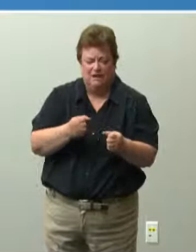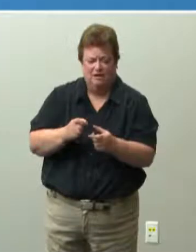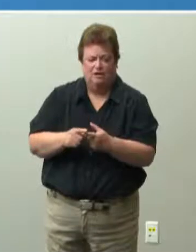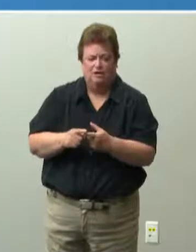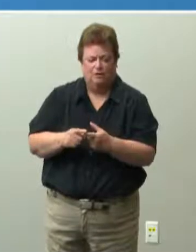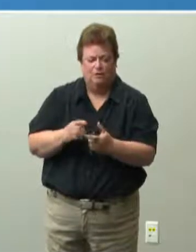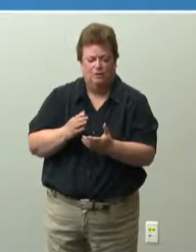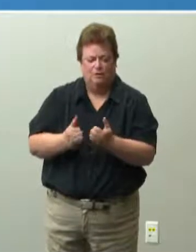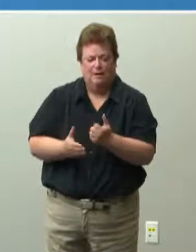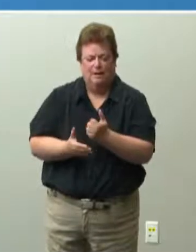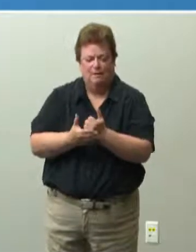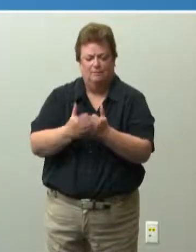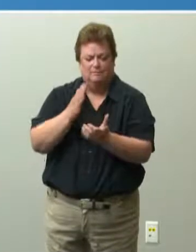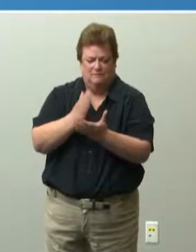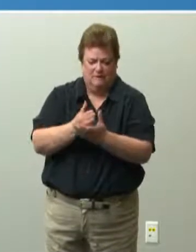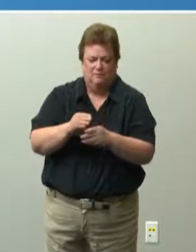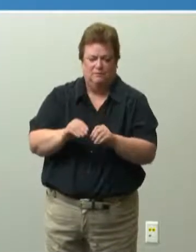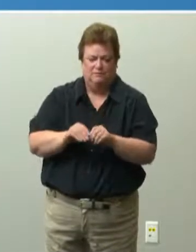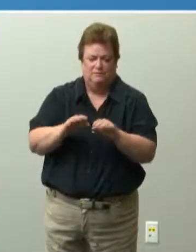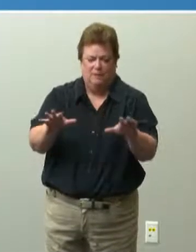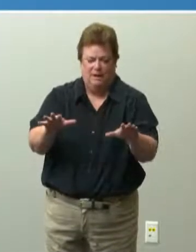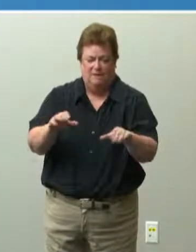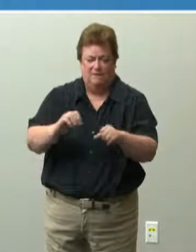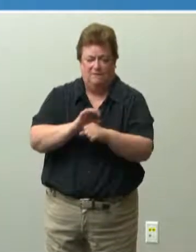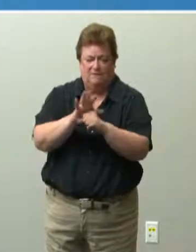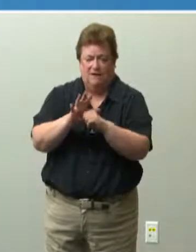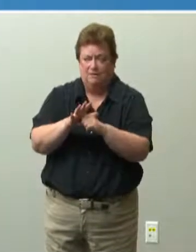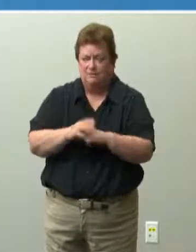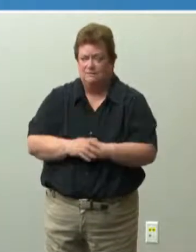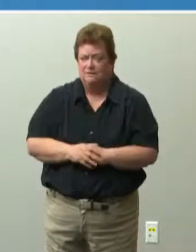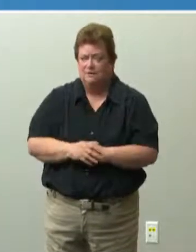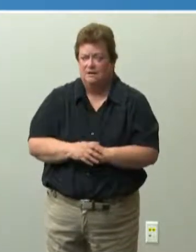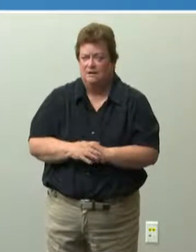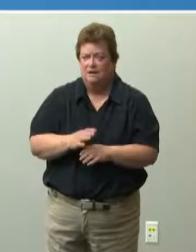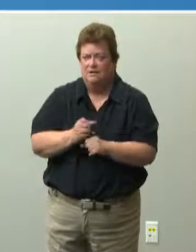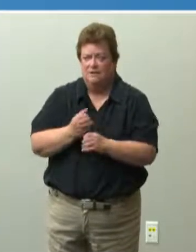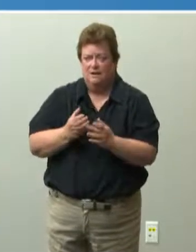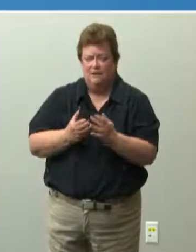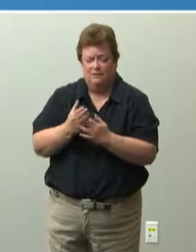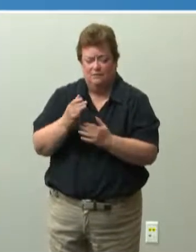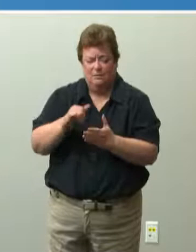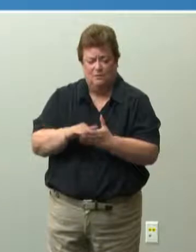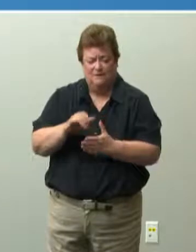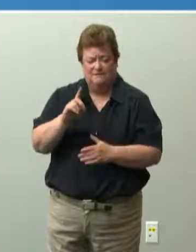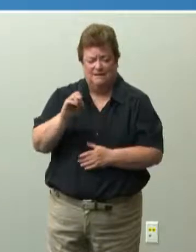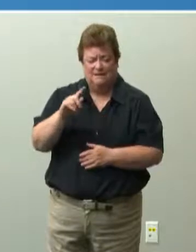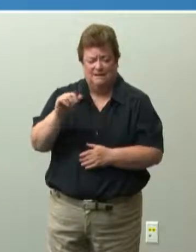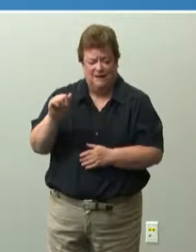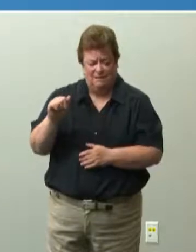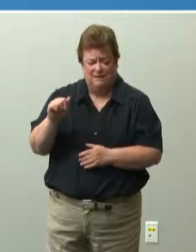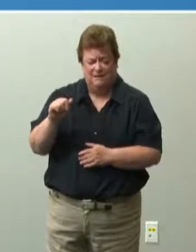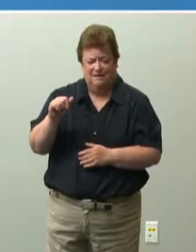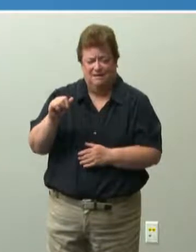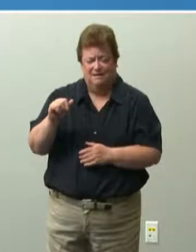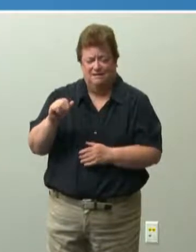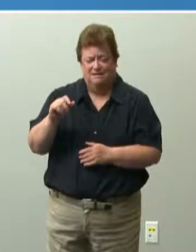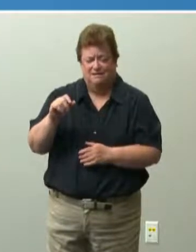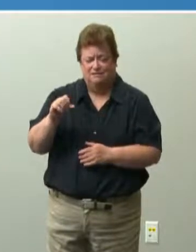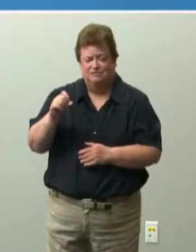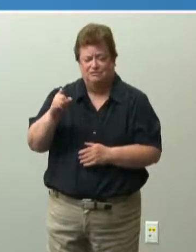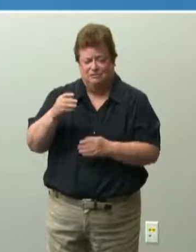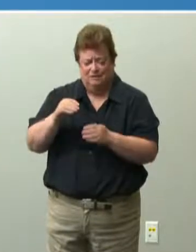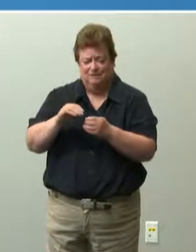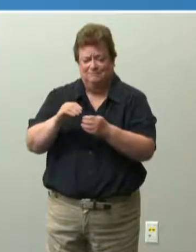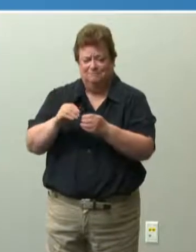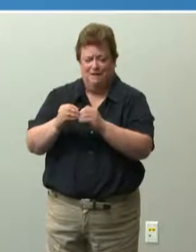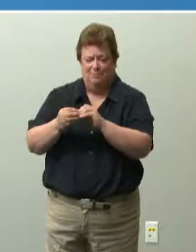of spread in our community. To get us through this Delta-driven surge and bring our numbers down, we need a